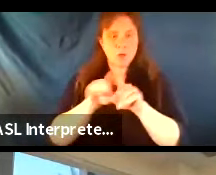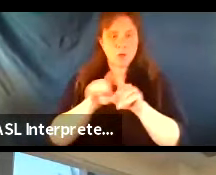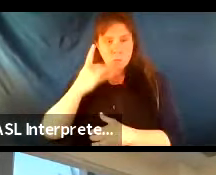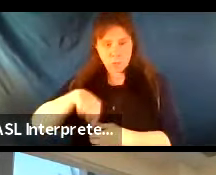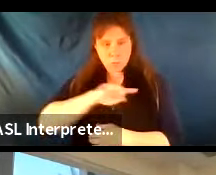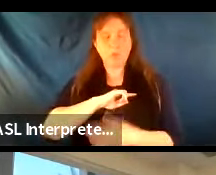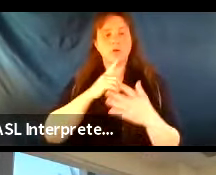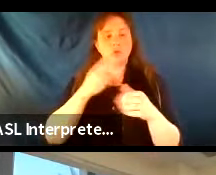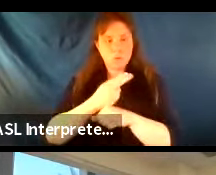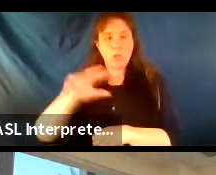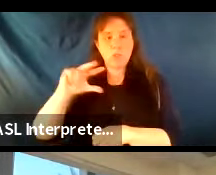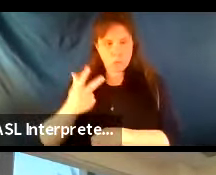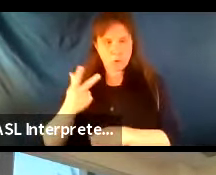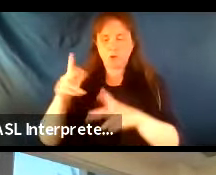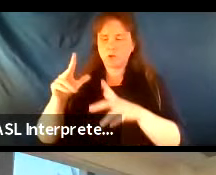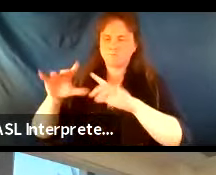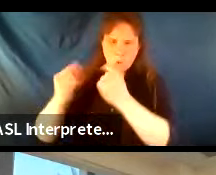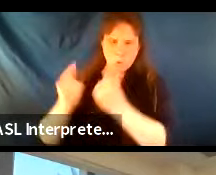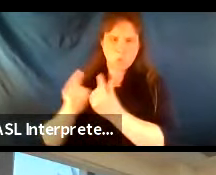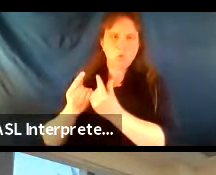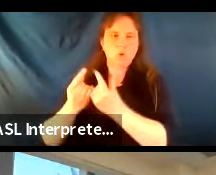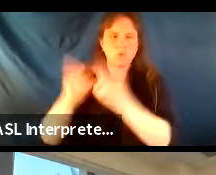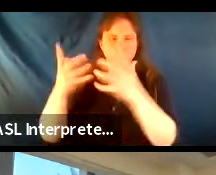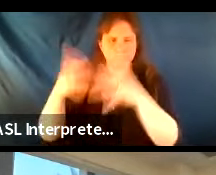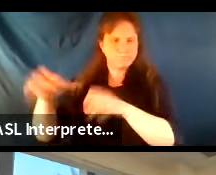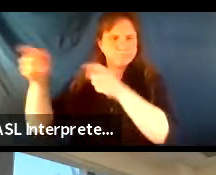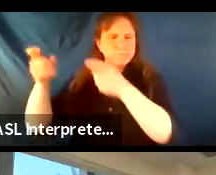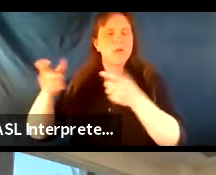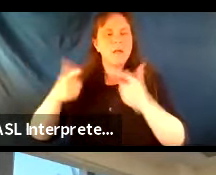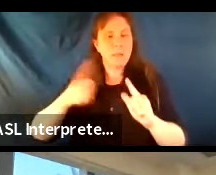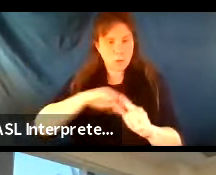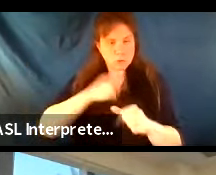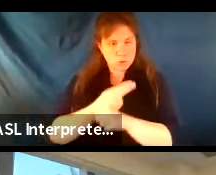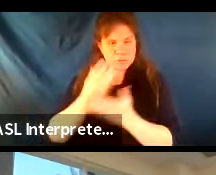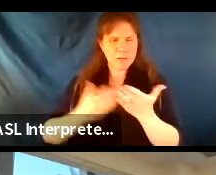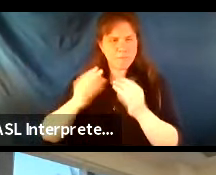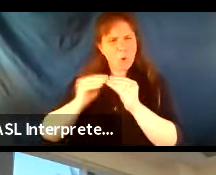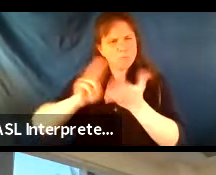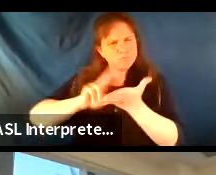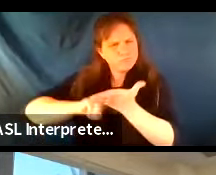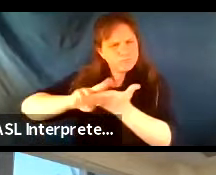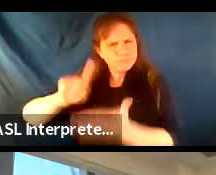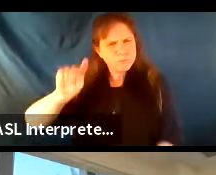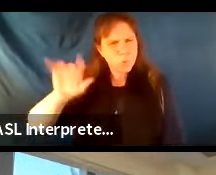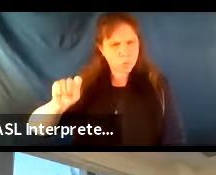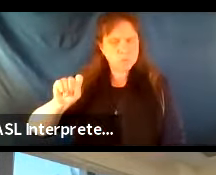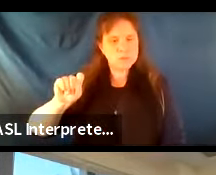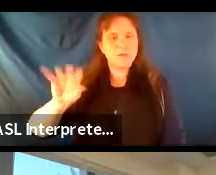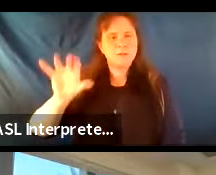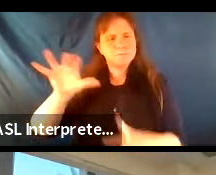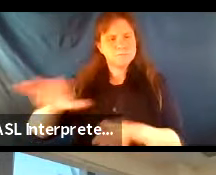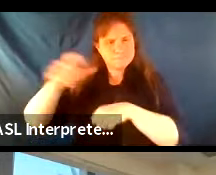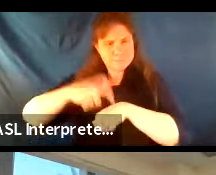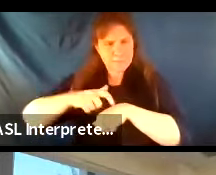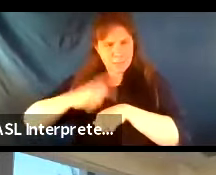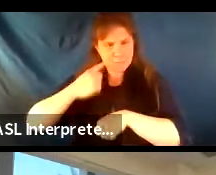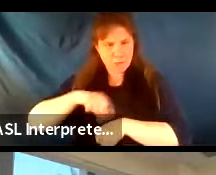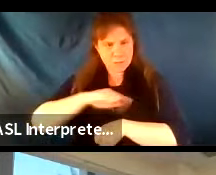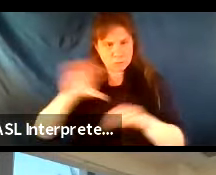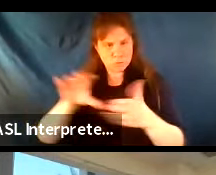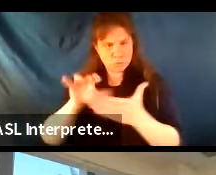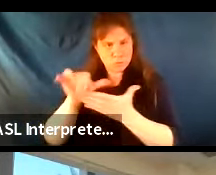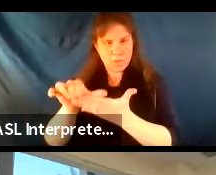allow us to be able to use some of these contractual tools to which, you know, and it takes time for us to do that.